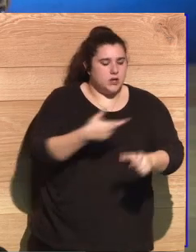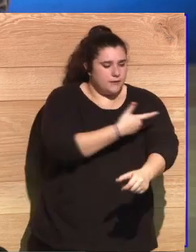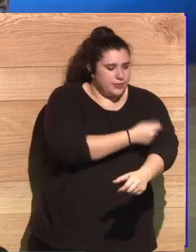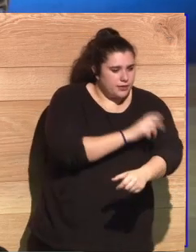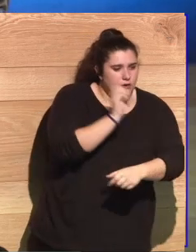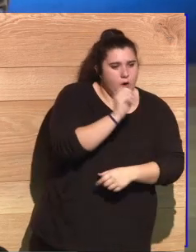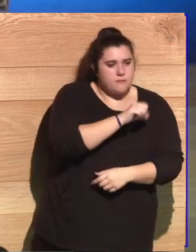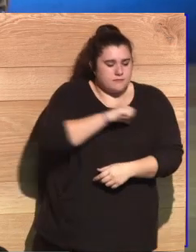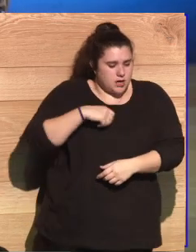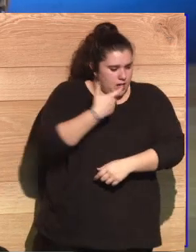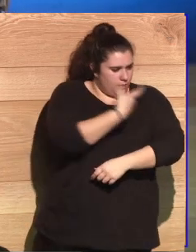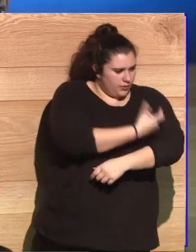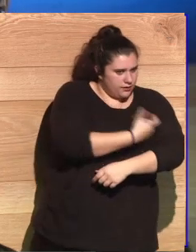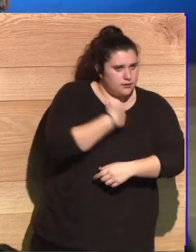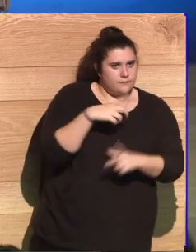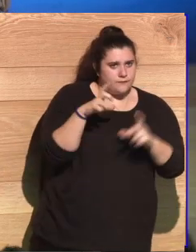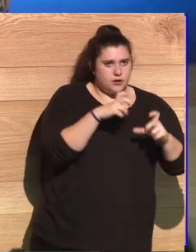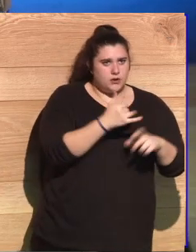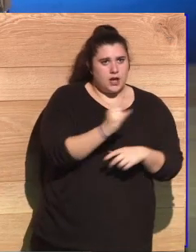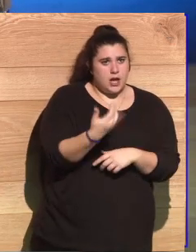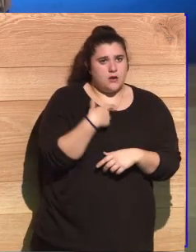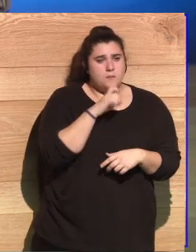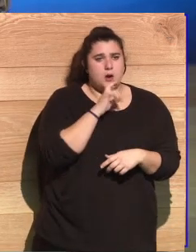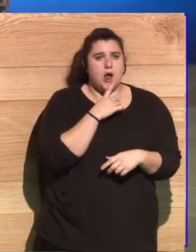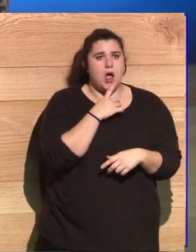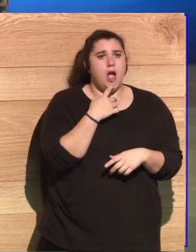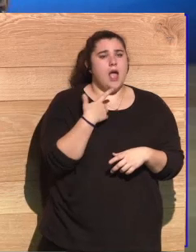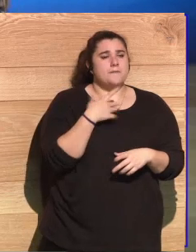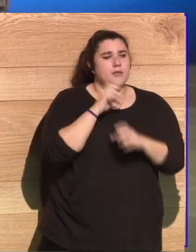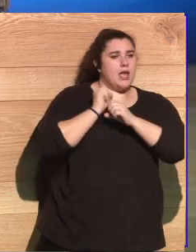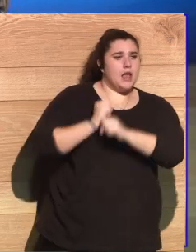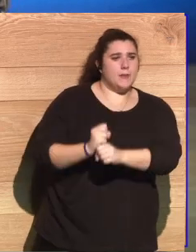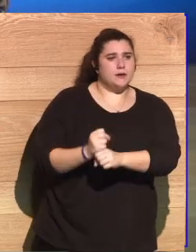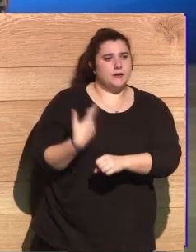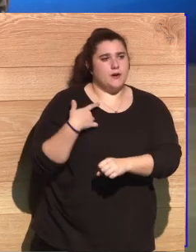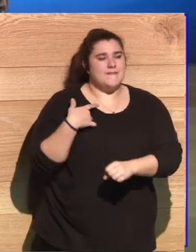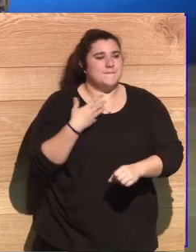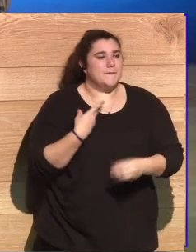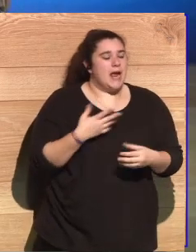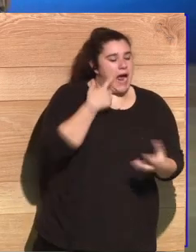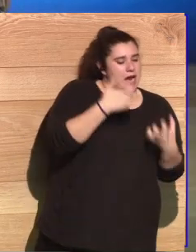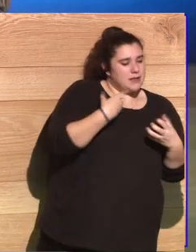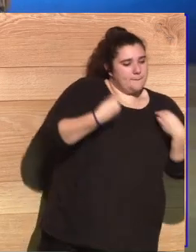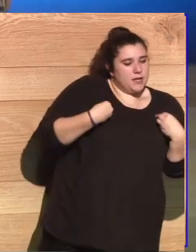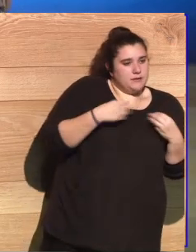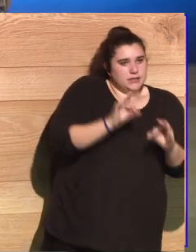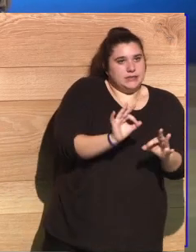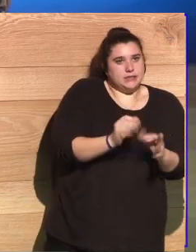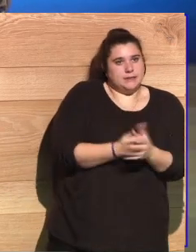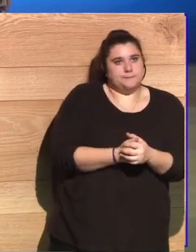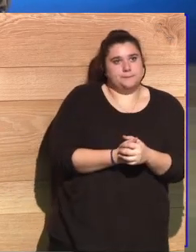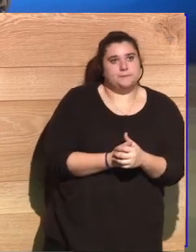on heroin, of yourself doing heroin. I mean, your addiction becomes into life art, so to speak.